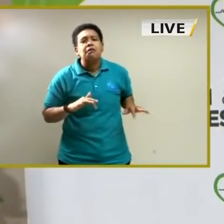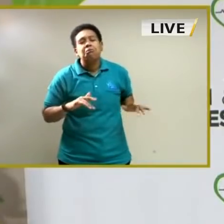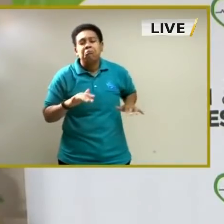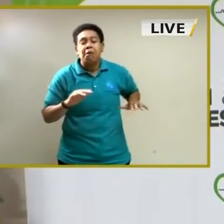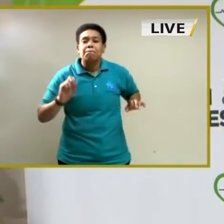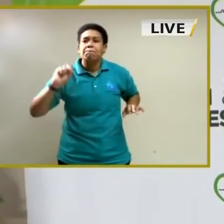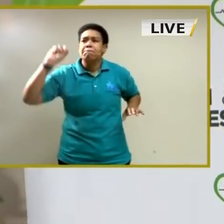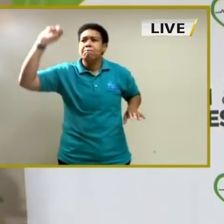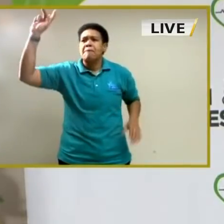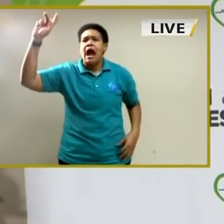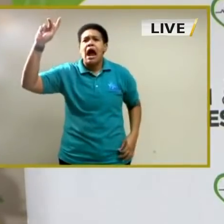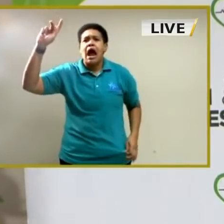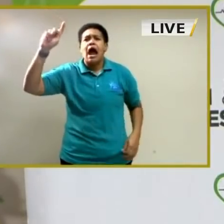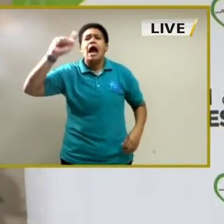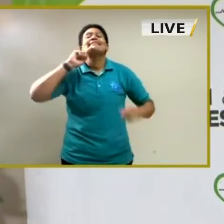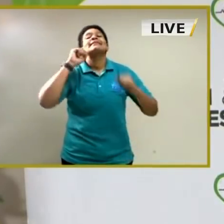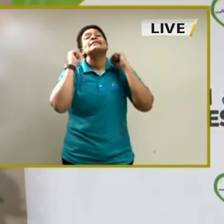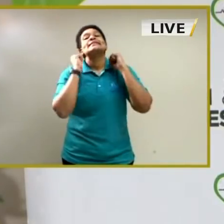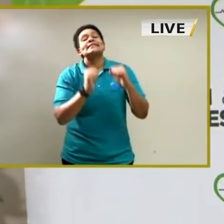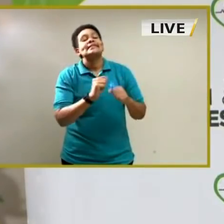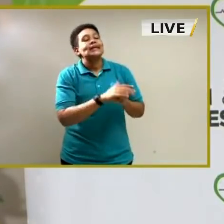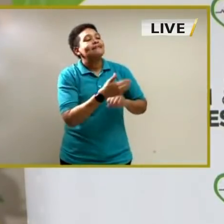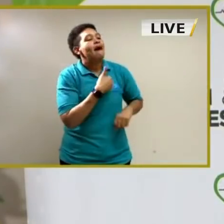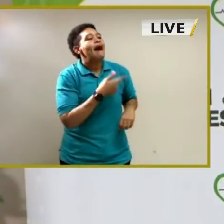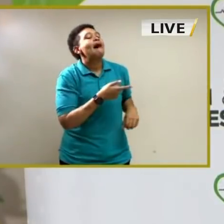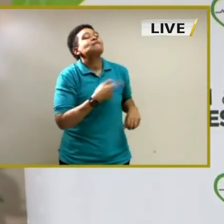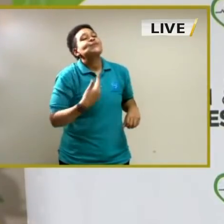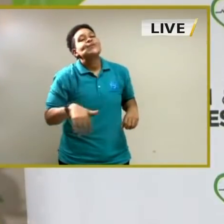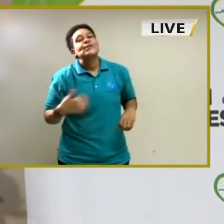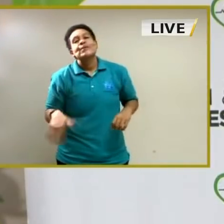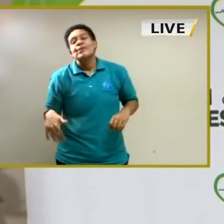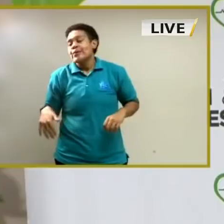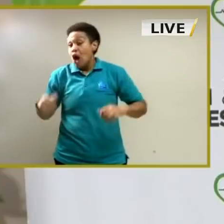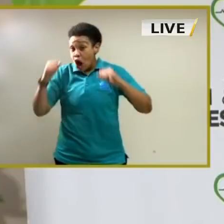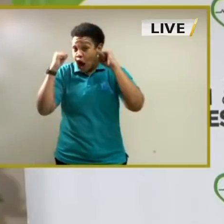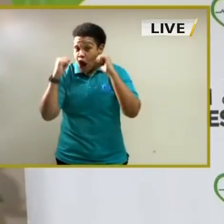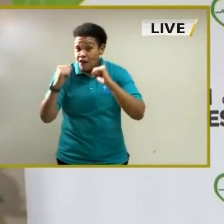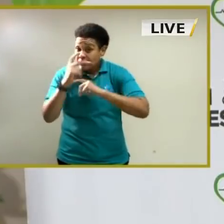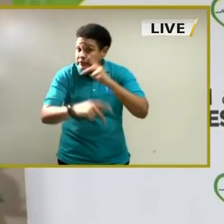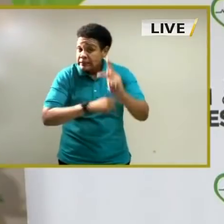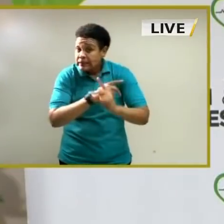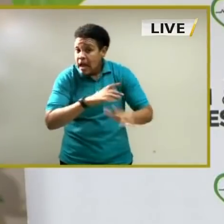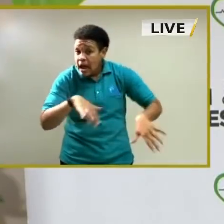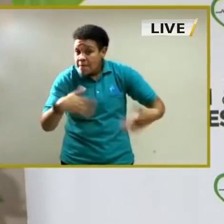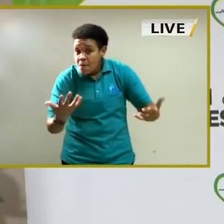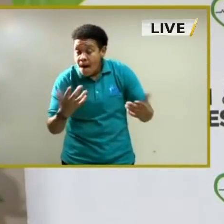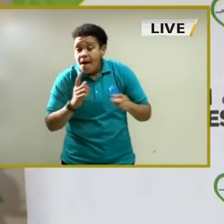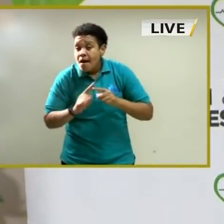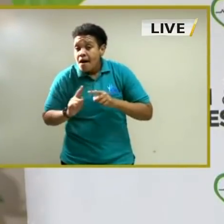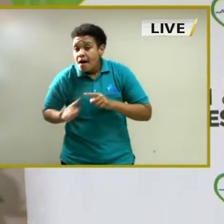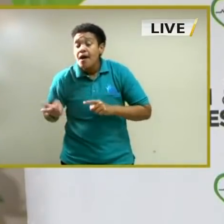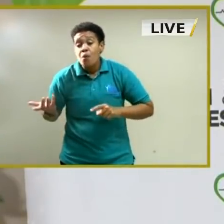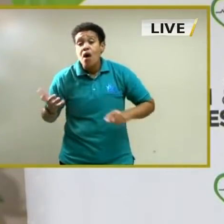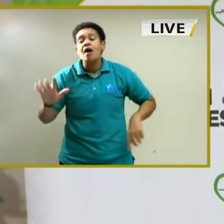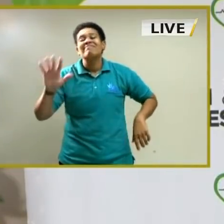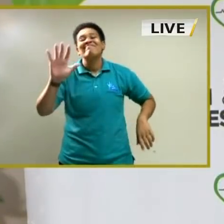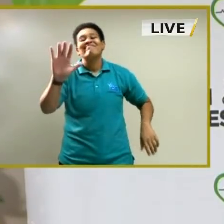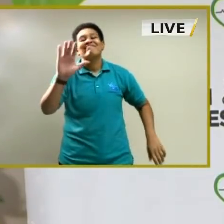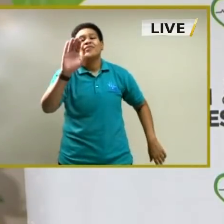and was confirmed for COVID and confirmed for the Omicron